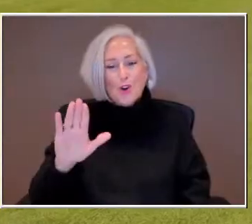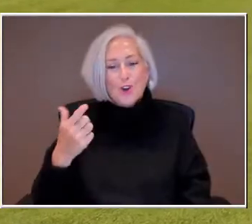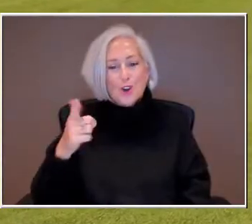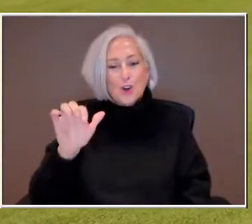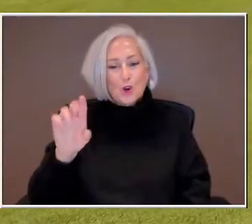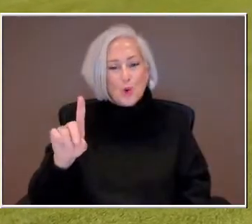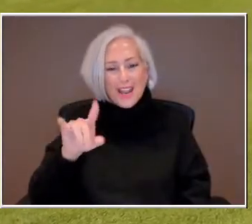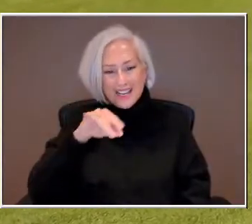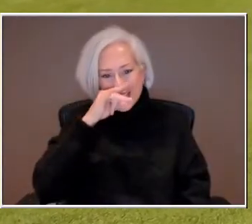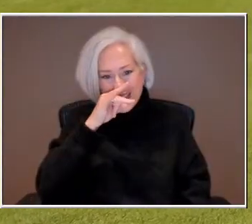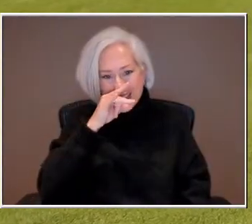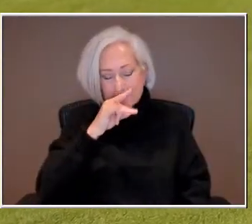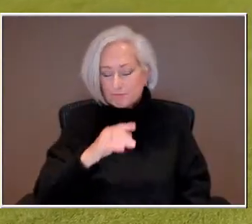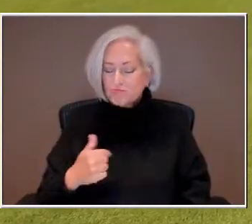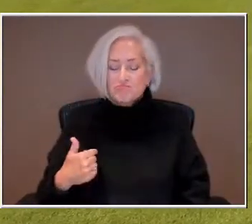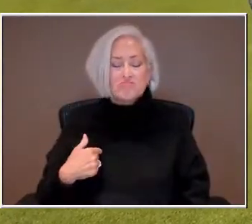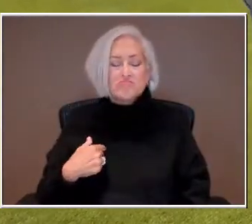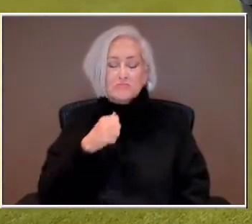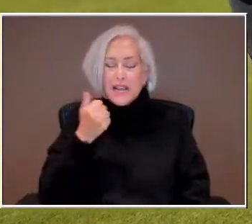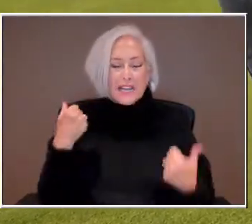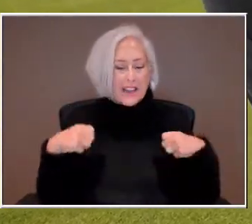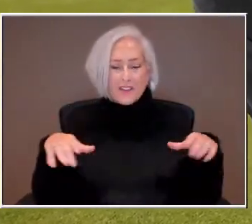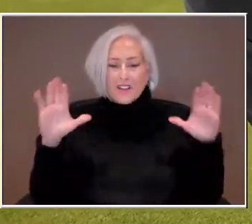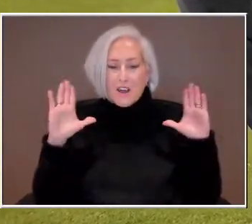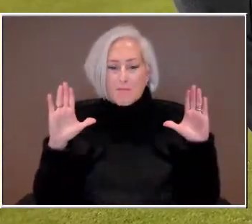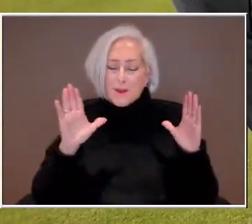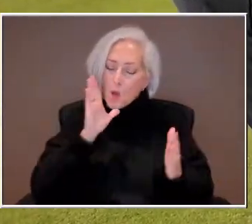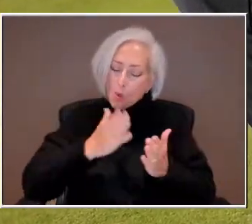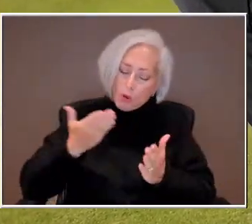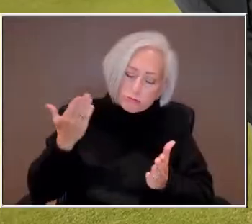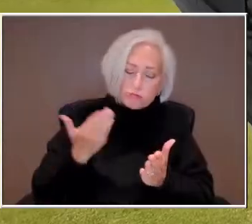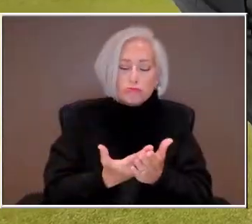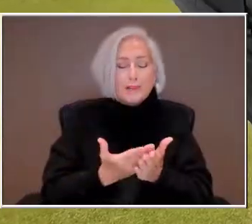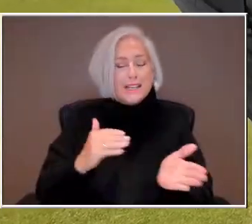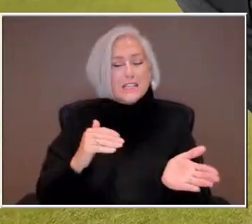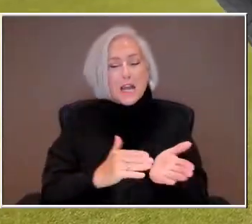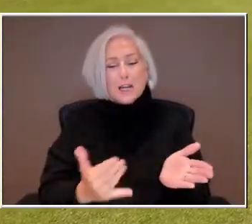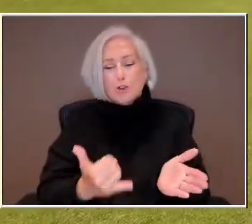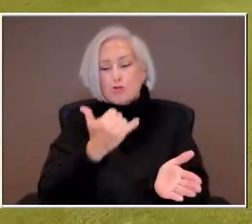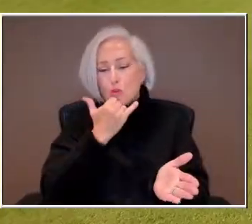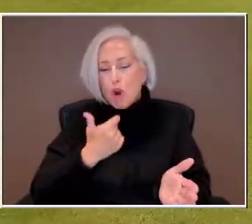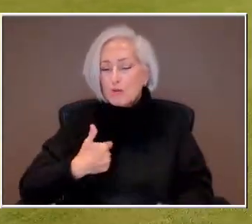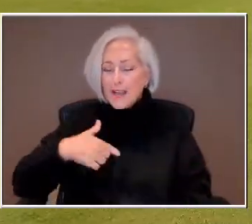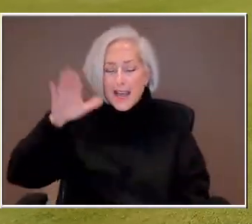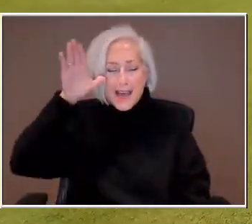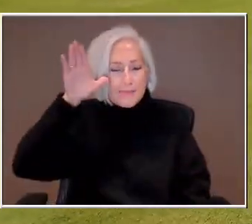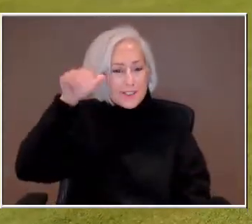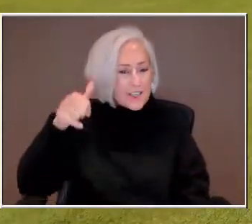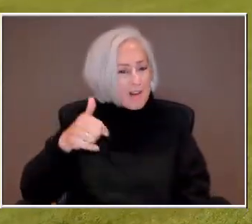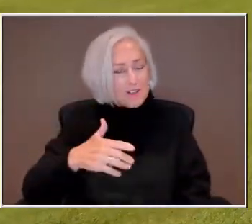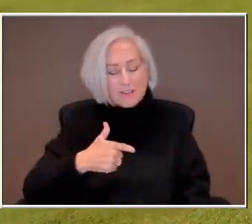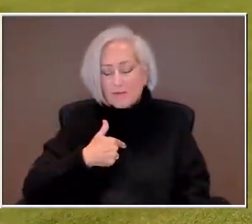whole goal was to prove my doctor wrong. I'm stubborn, and I have a very strong will. Yes!